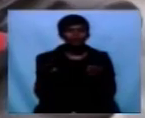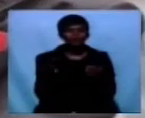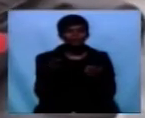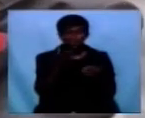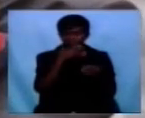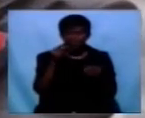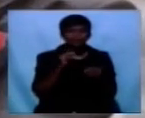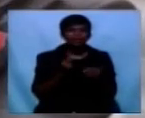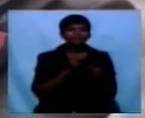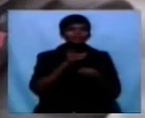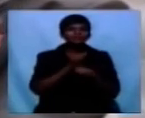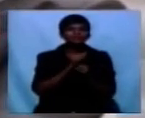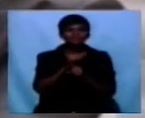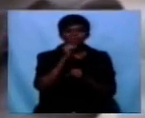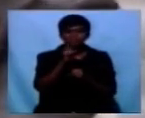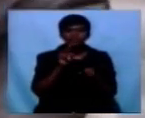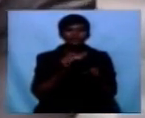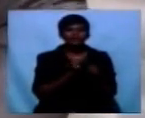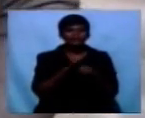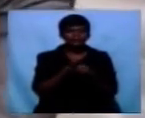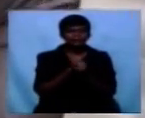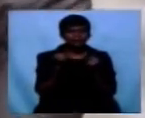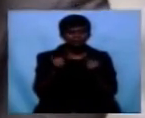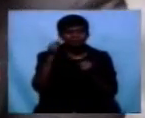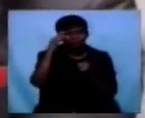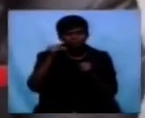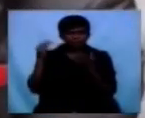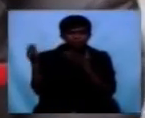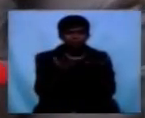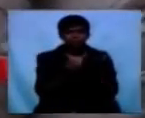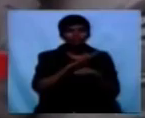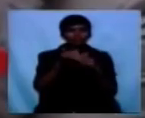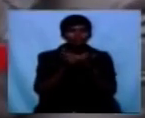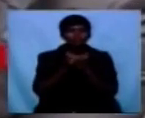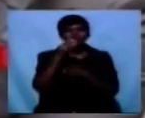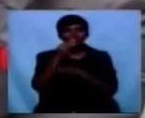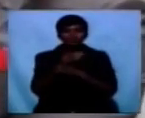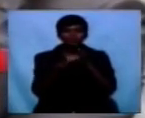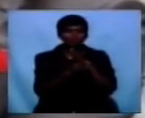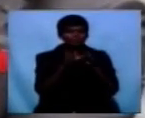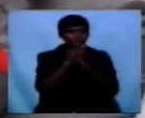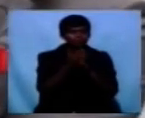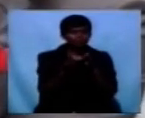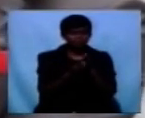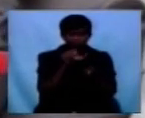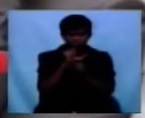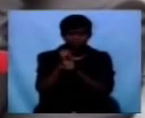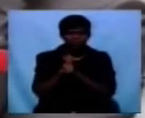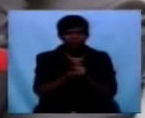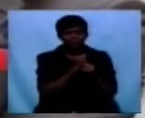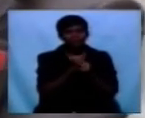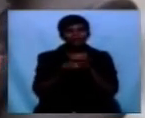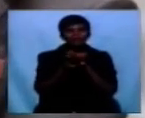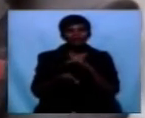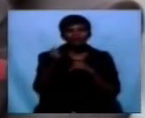make sure that we streamline. That's why we've brought all these construction functionaries under one